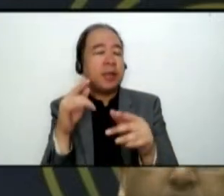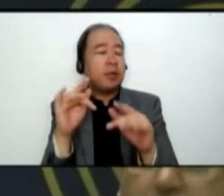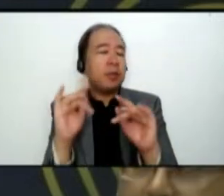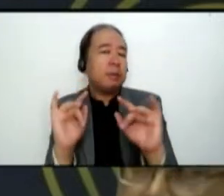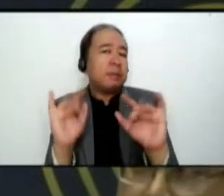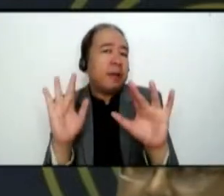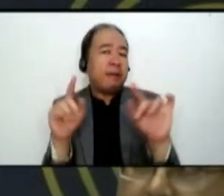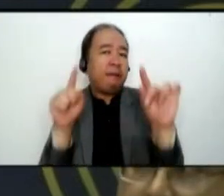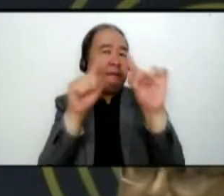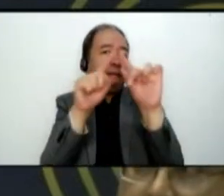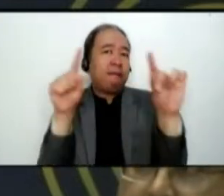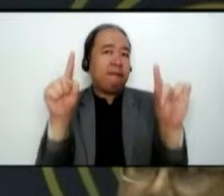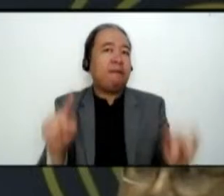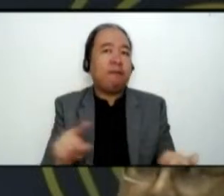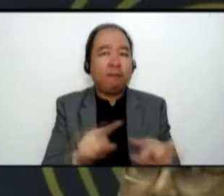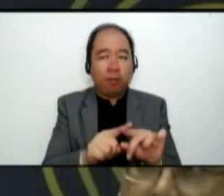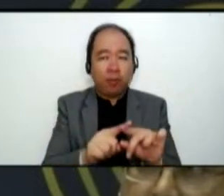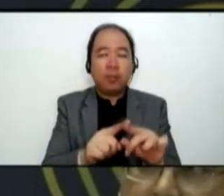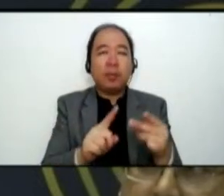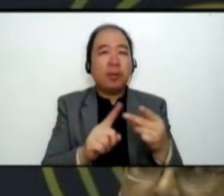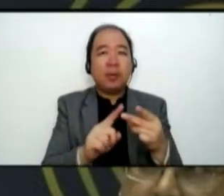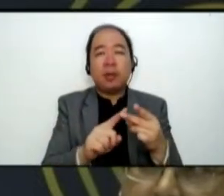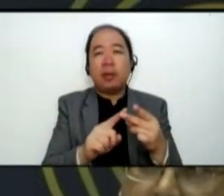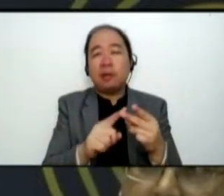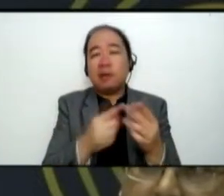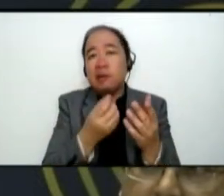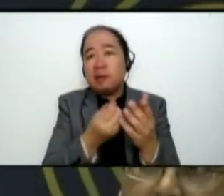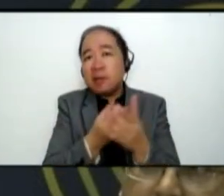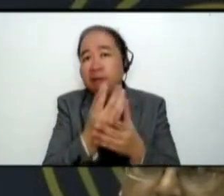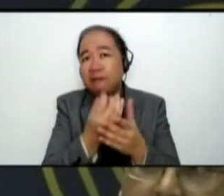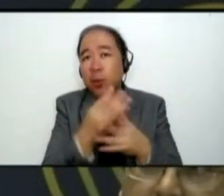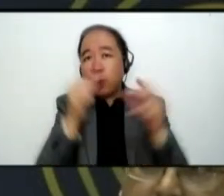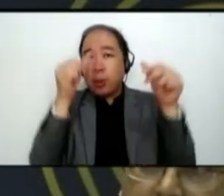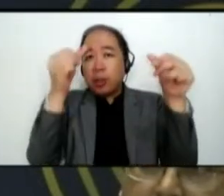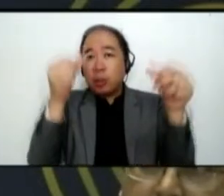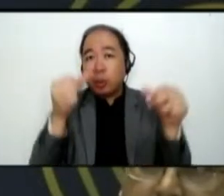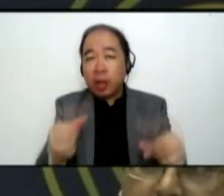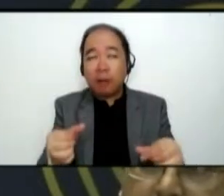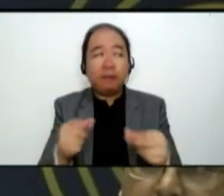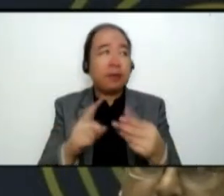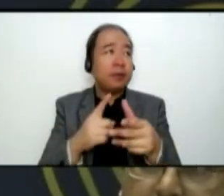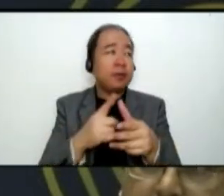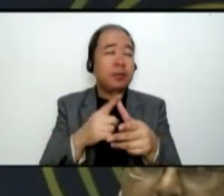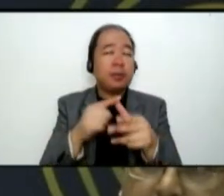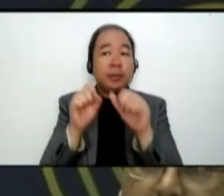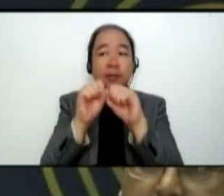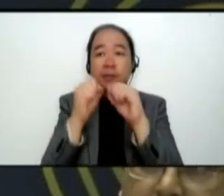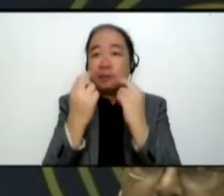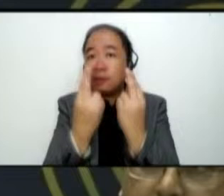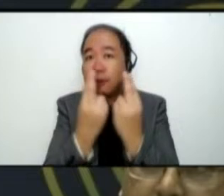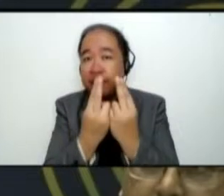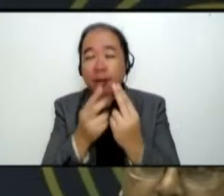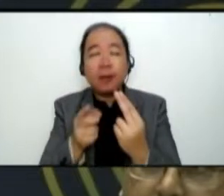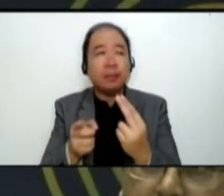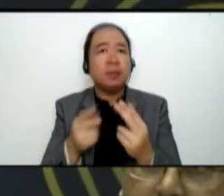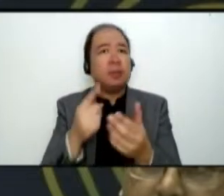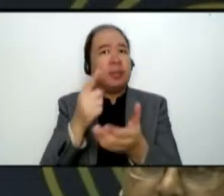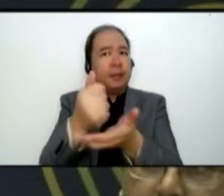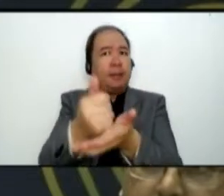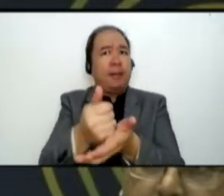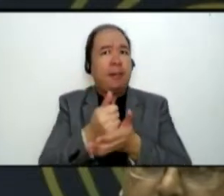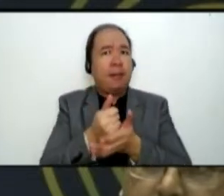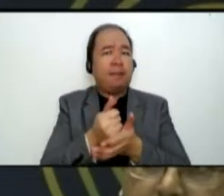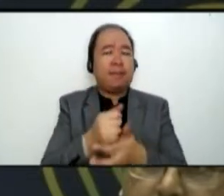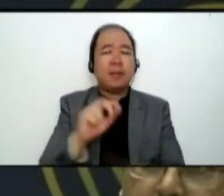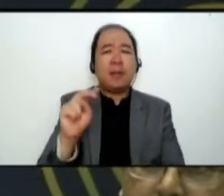infographics or video clips or holding like seminars and workshops and all that. And that sort of help the NTA